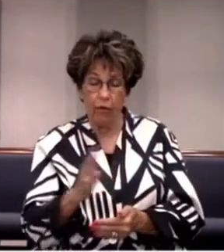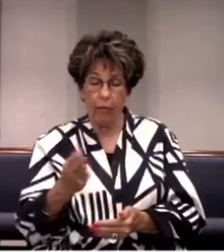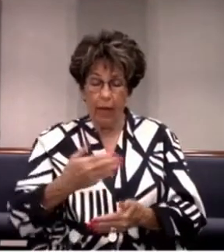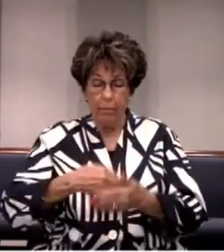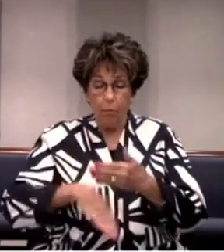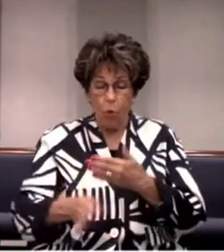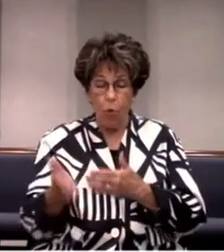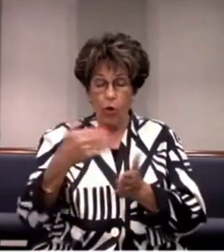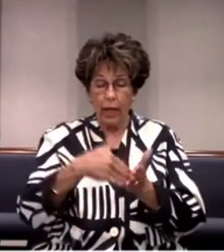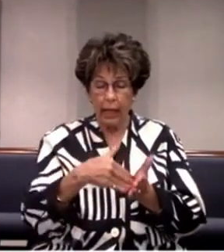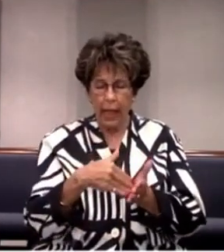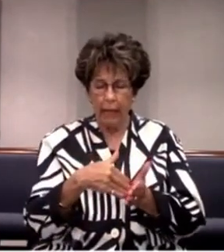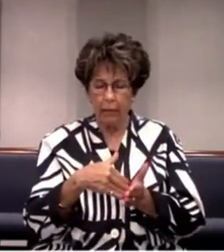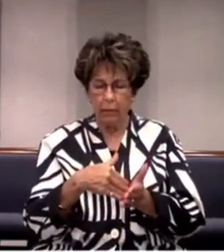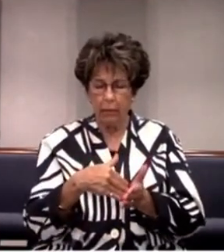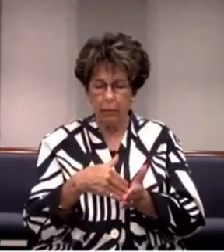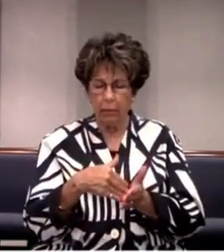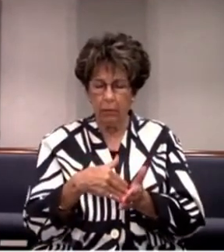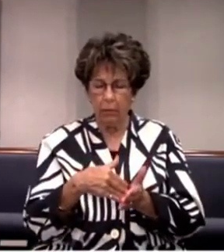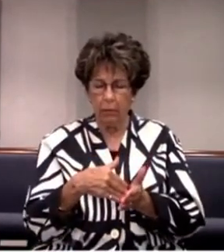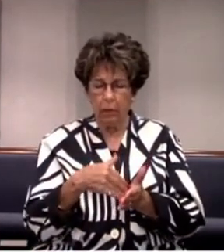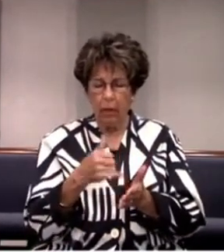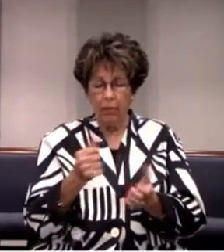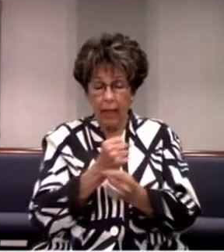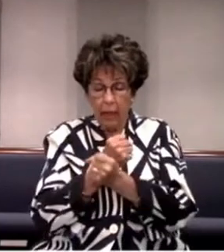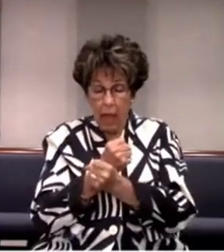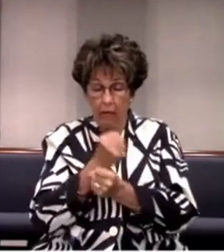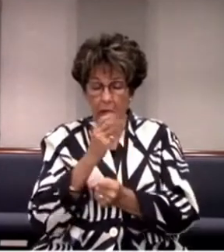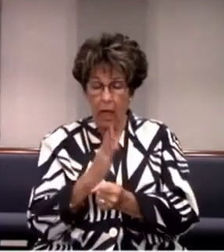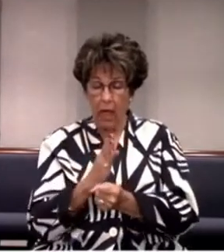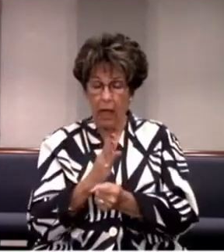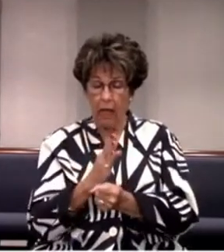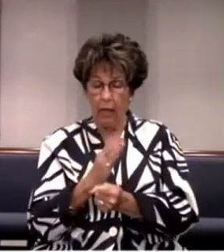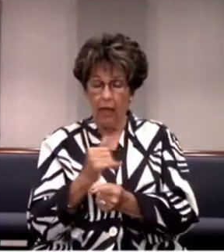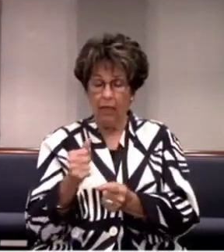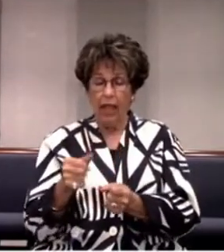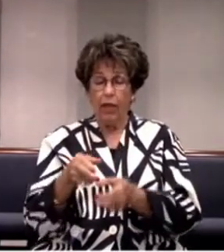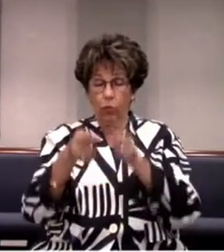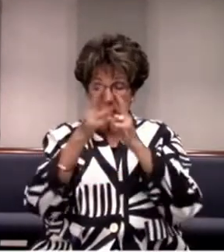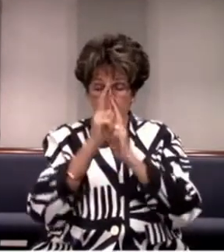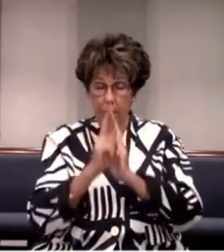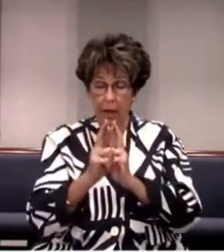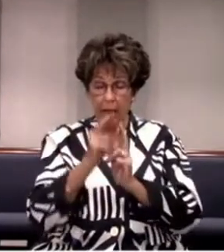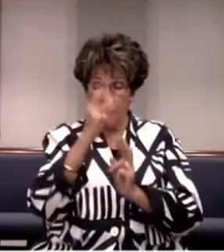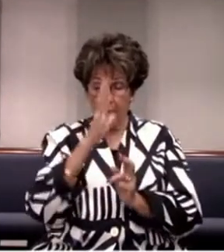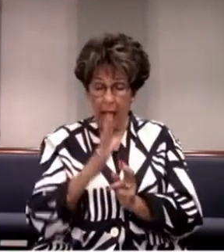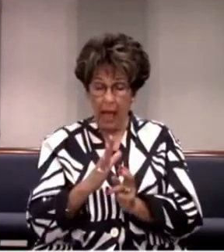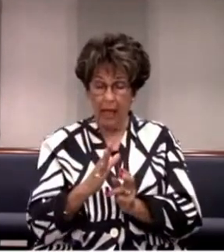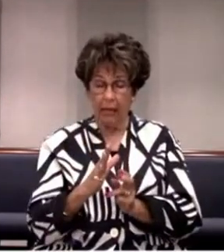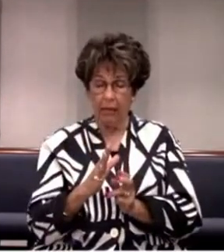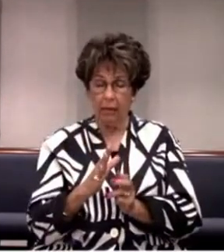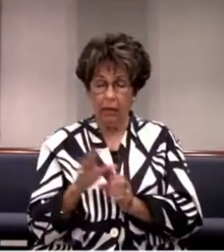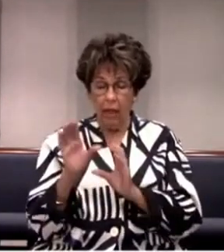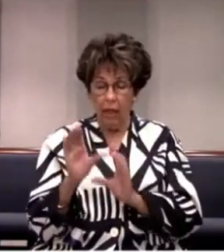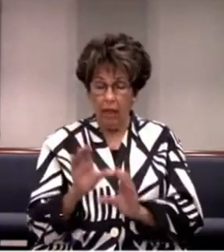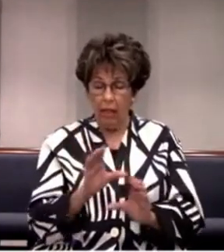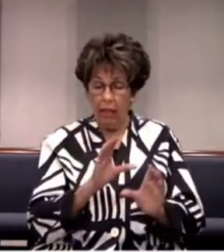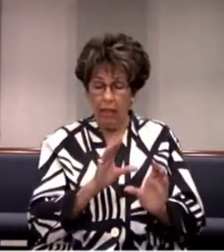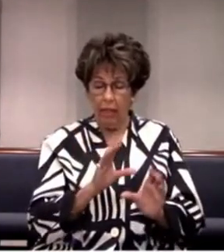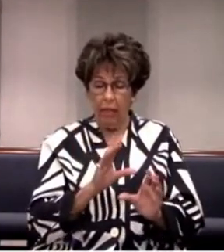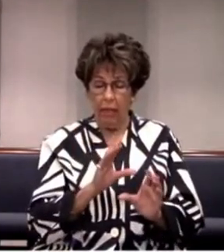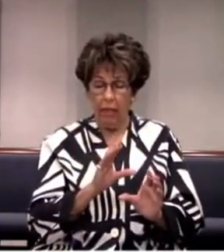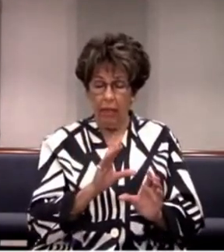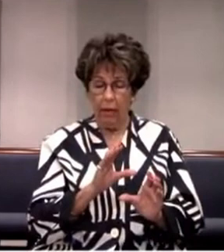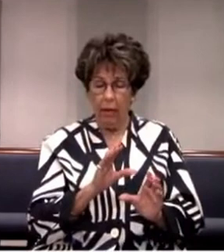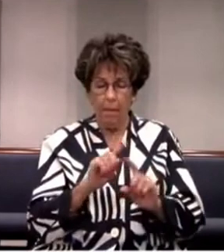again. They're religious. They love God. They respect God. They do religious things. But